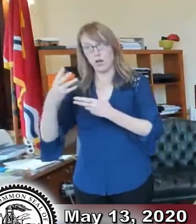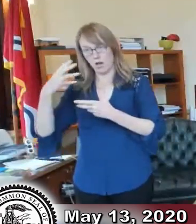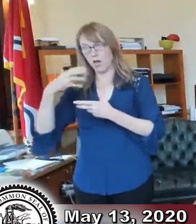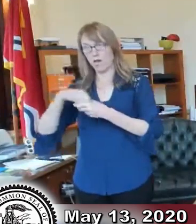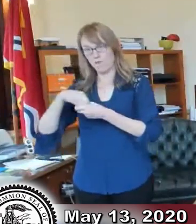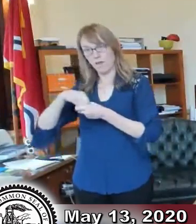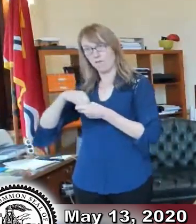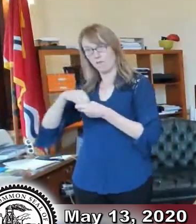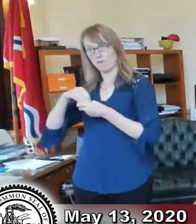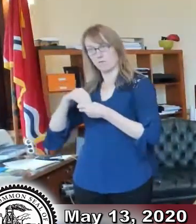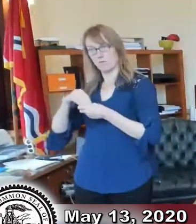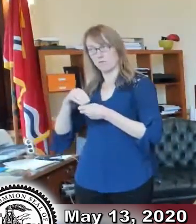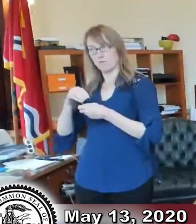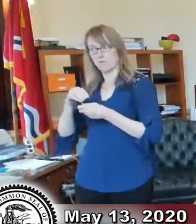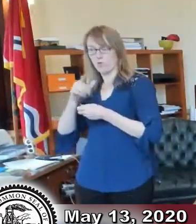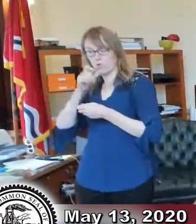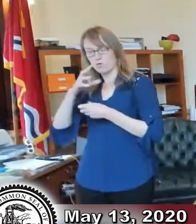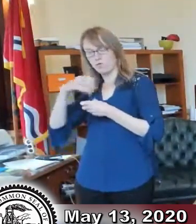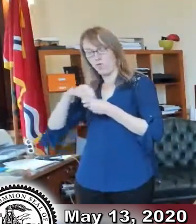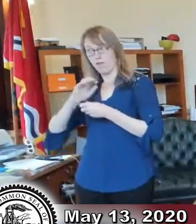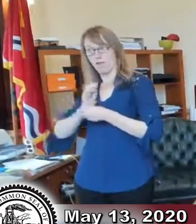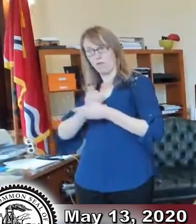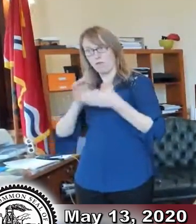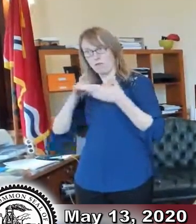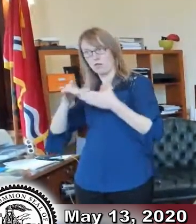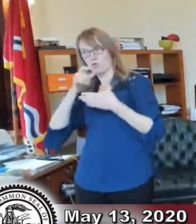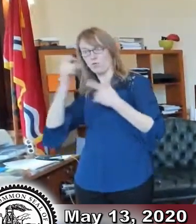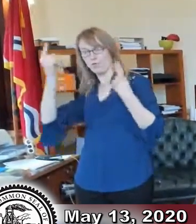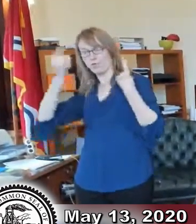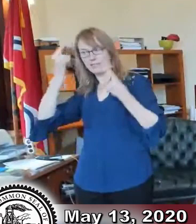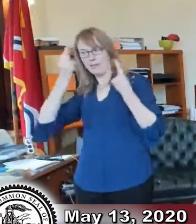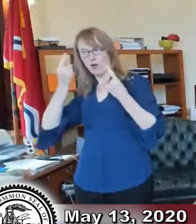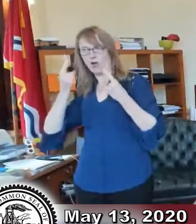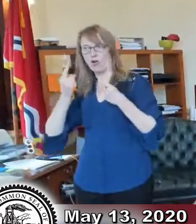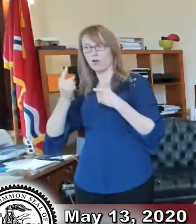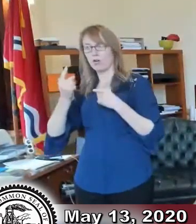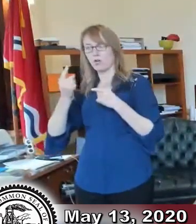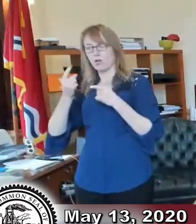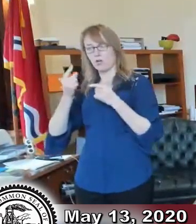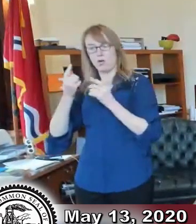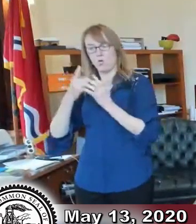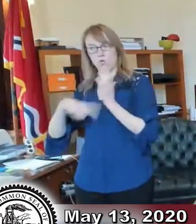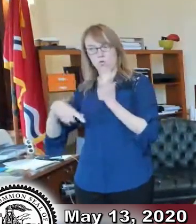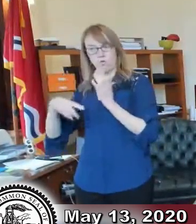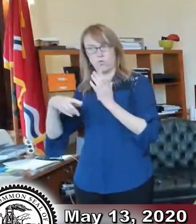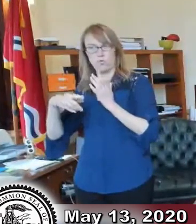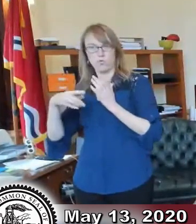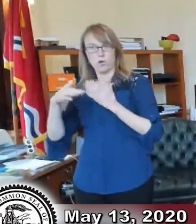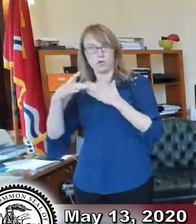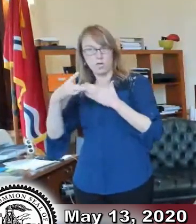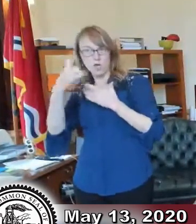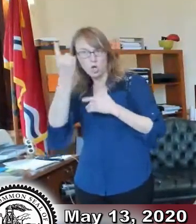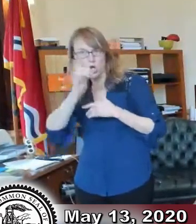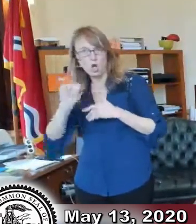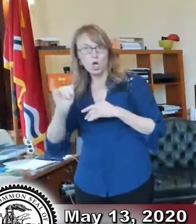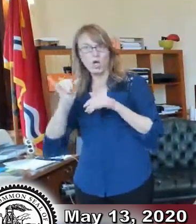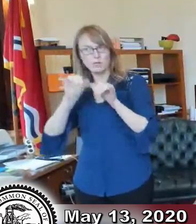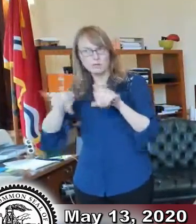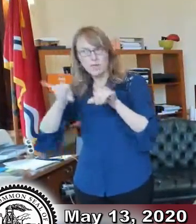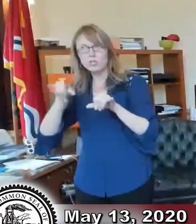Please do send us what you think those standards should be. We know that gyms are places where people